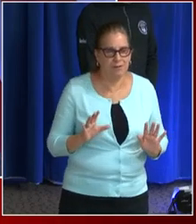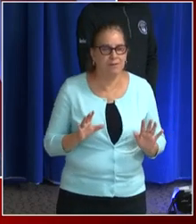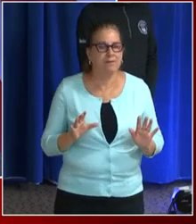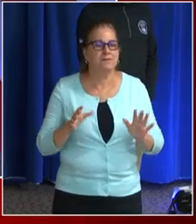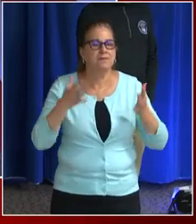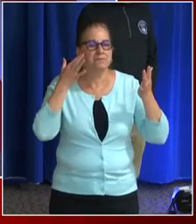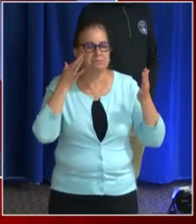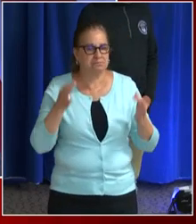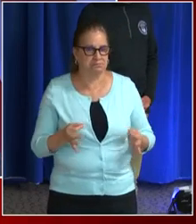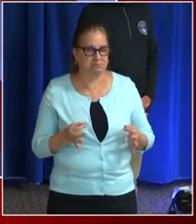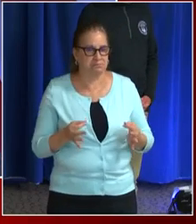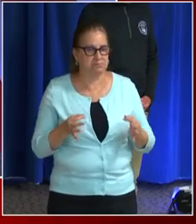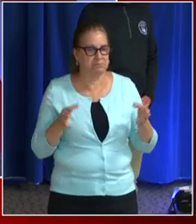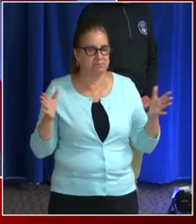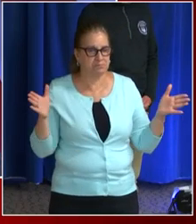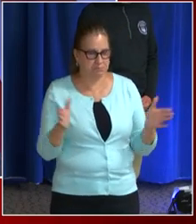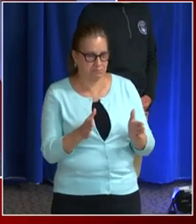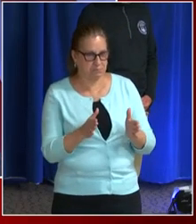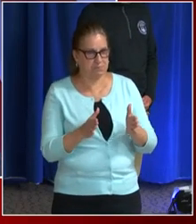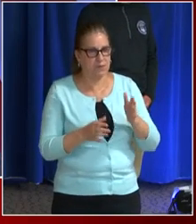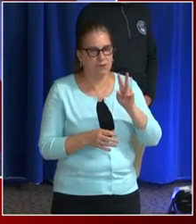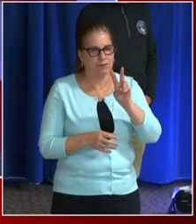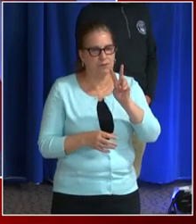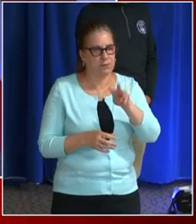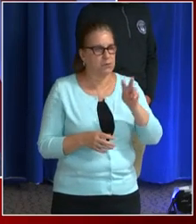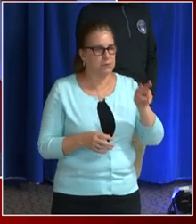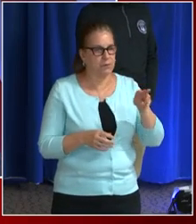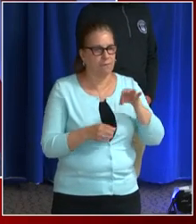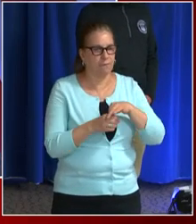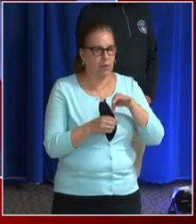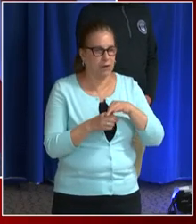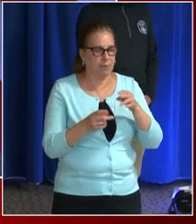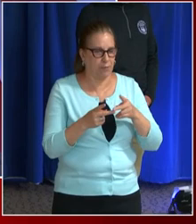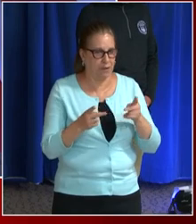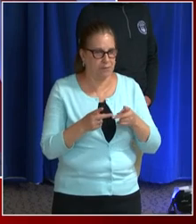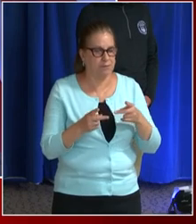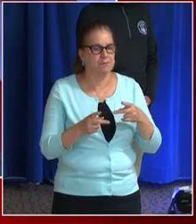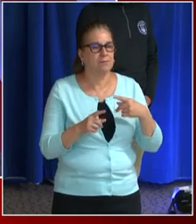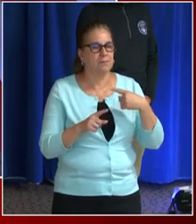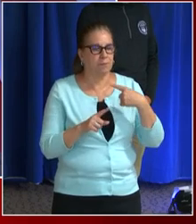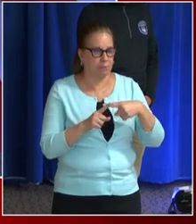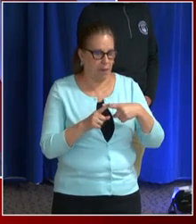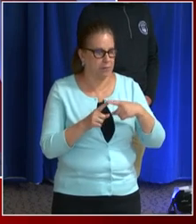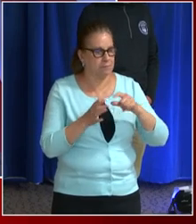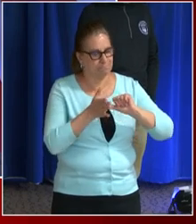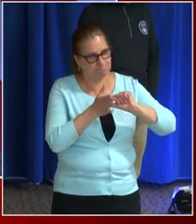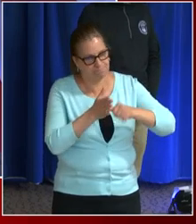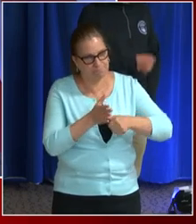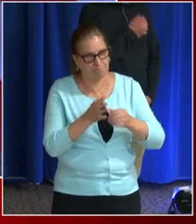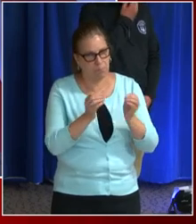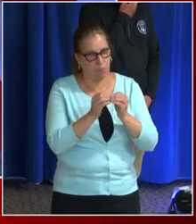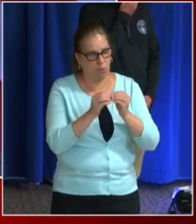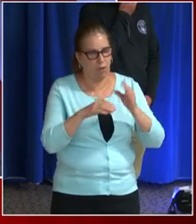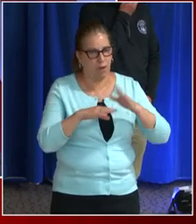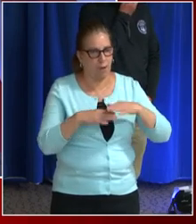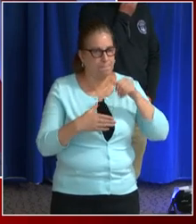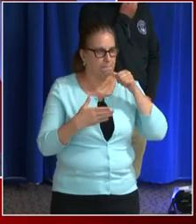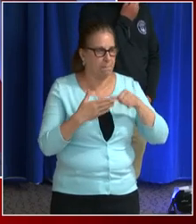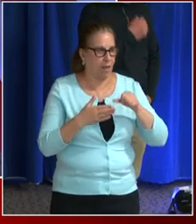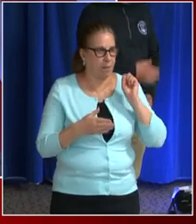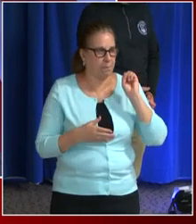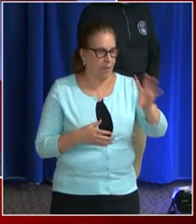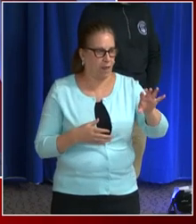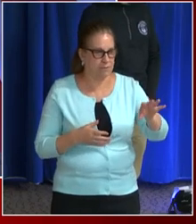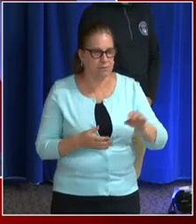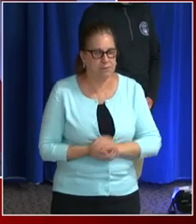22 voting centers across the district and heavily emphasize mailing in the ballot. I don't have all the numbers in front